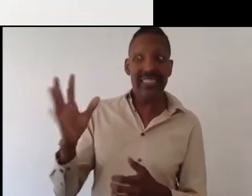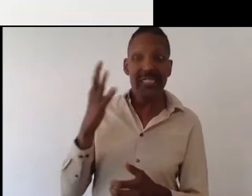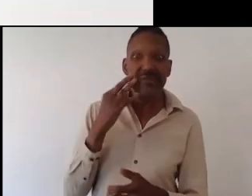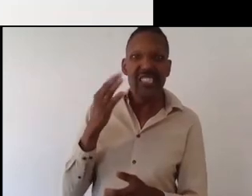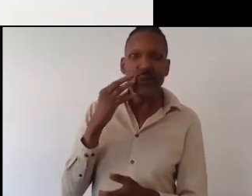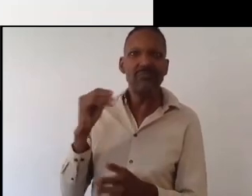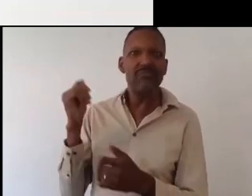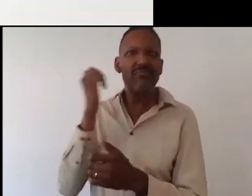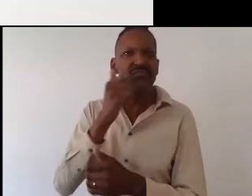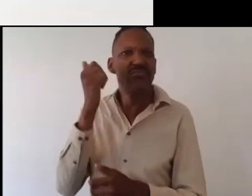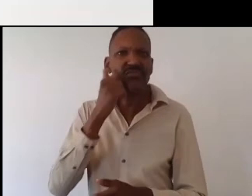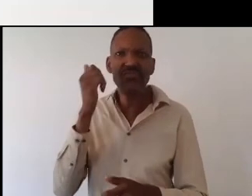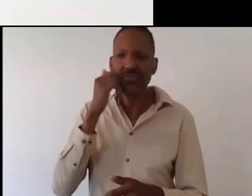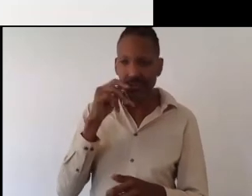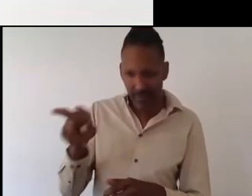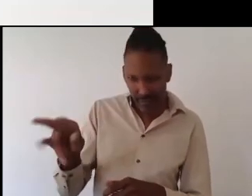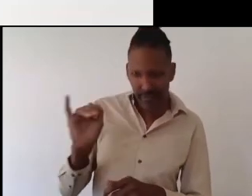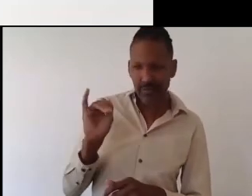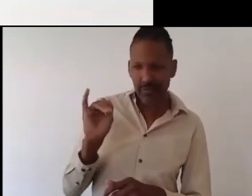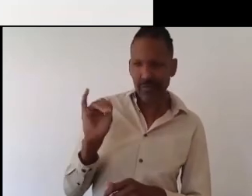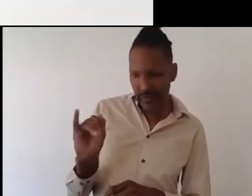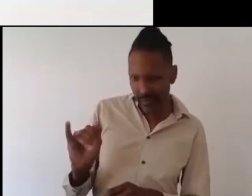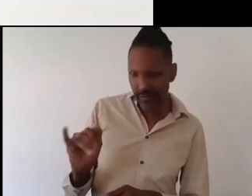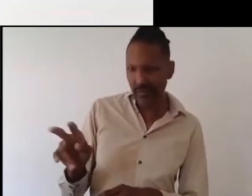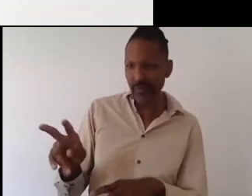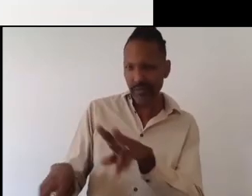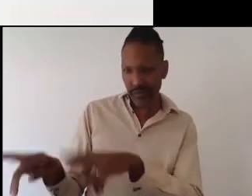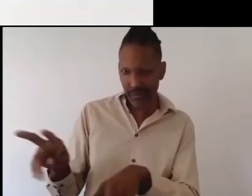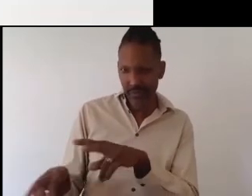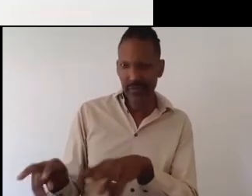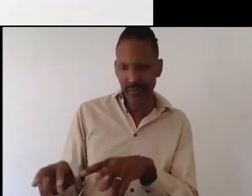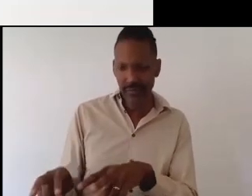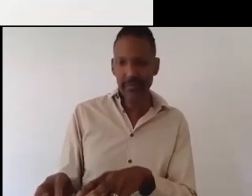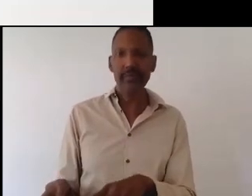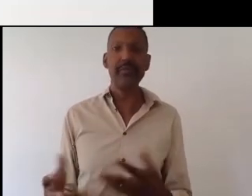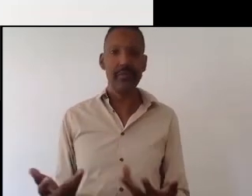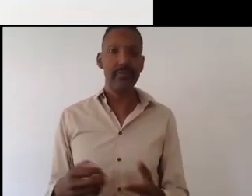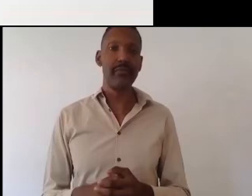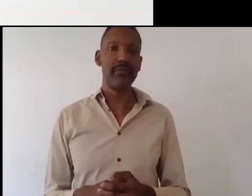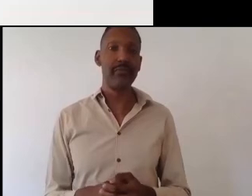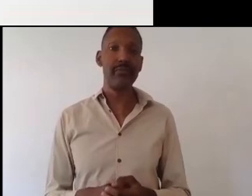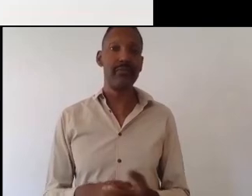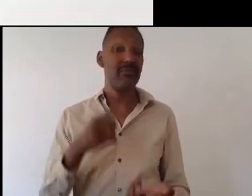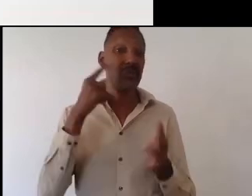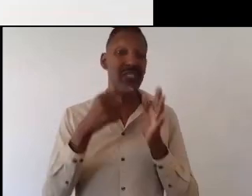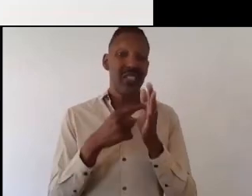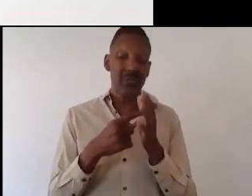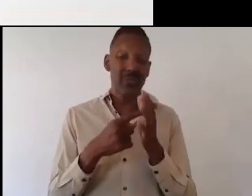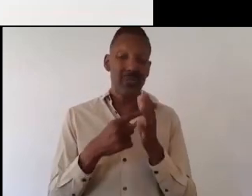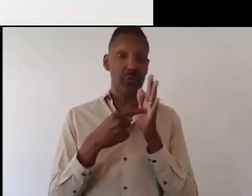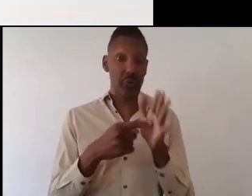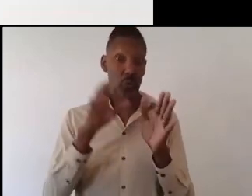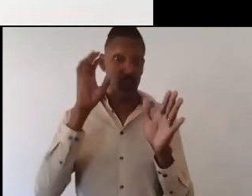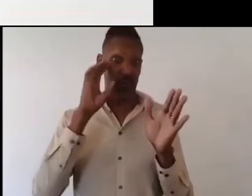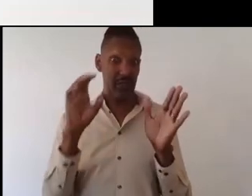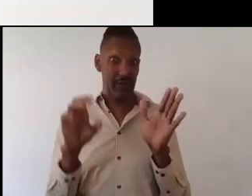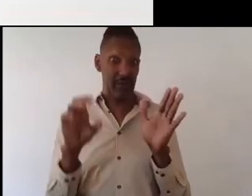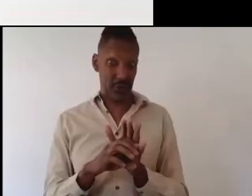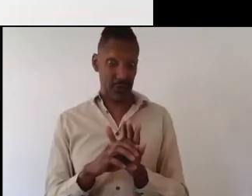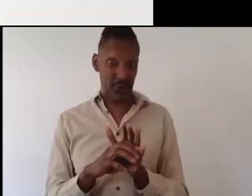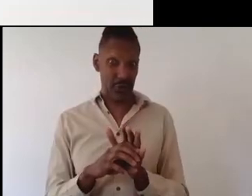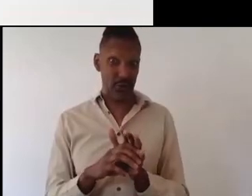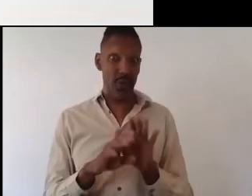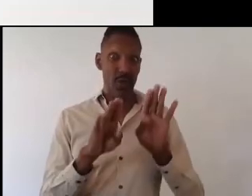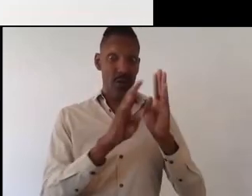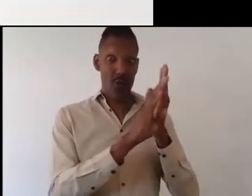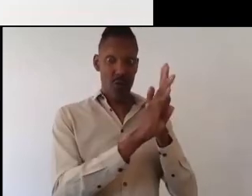experience are. So here's an example of one of our early childhood centers where you have plants growing on walls, and children wanted to know, how